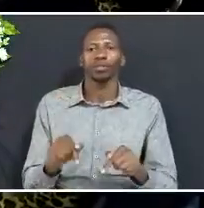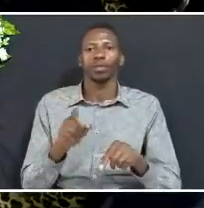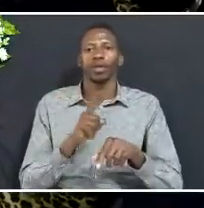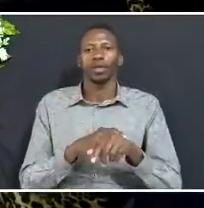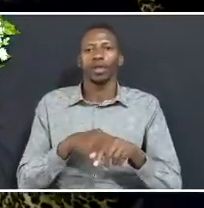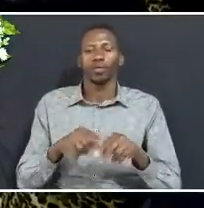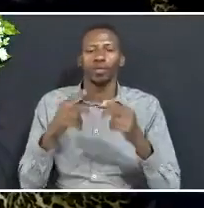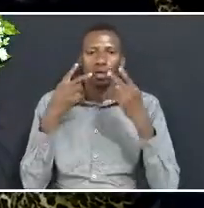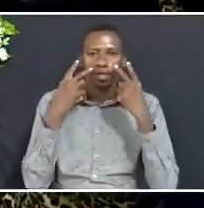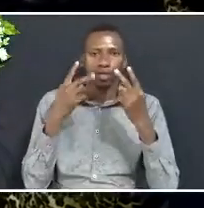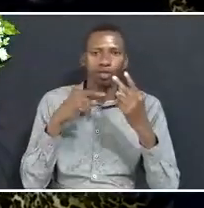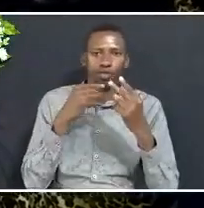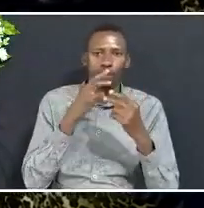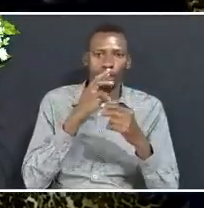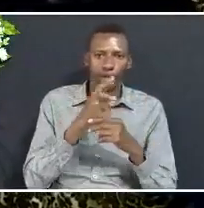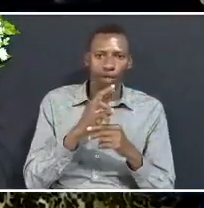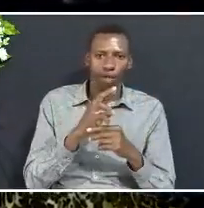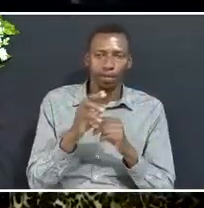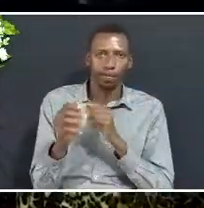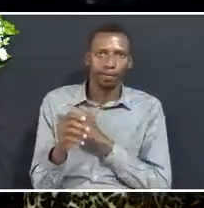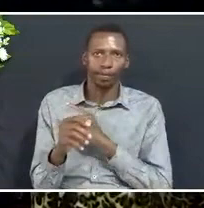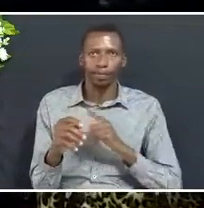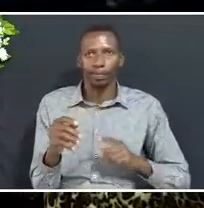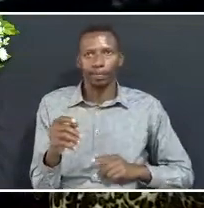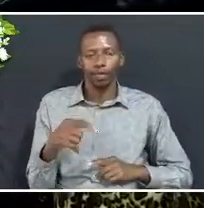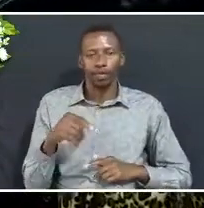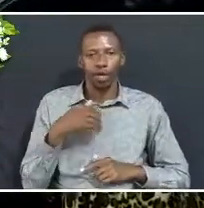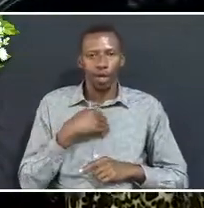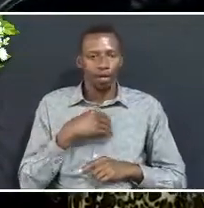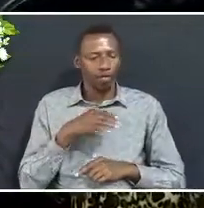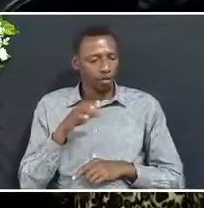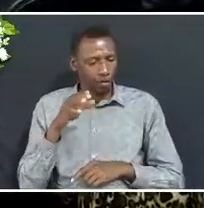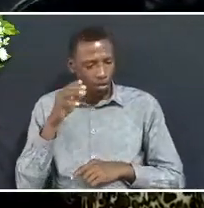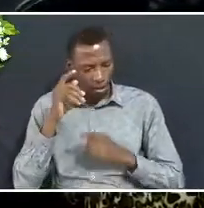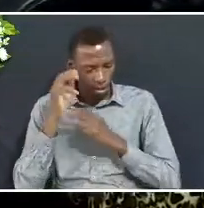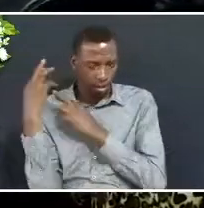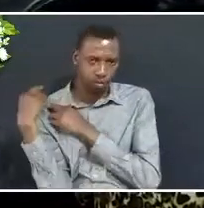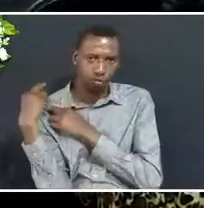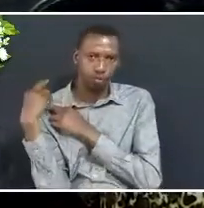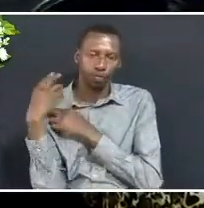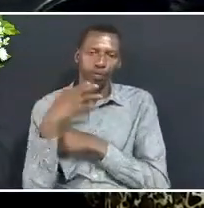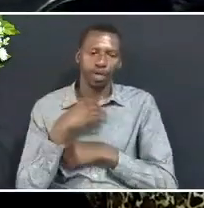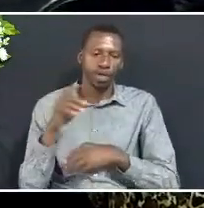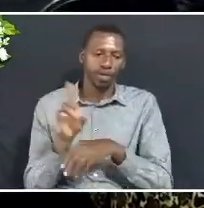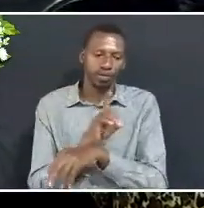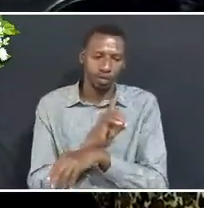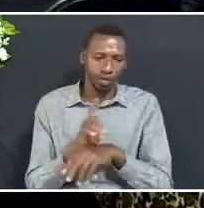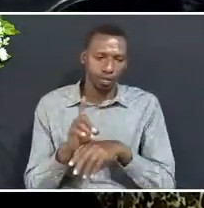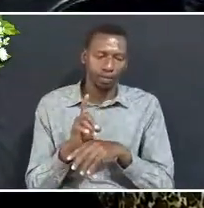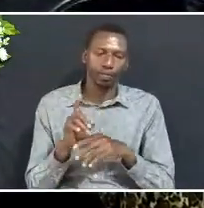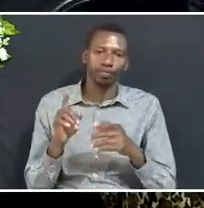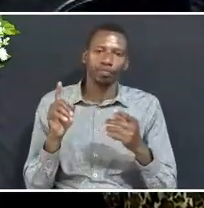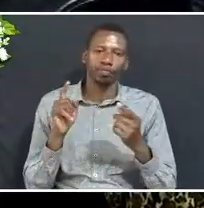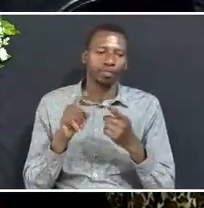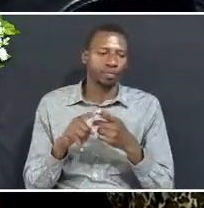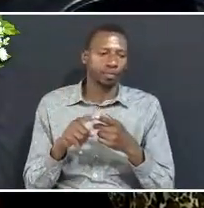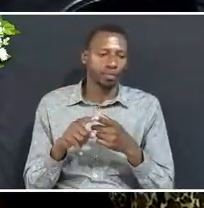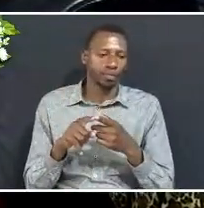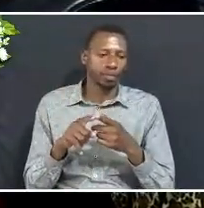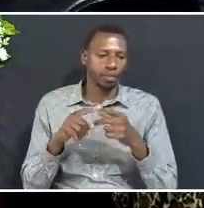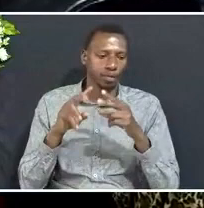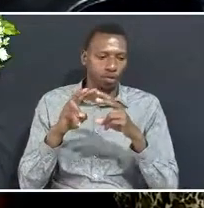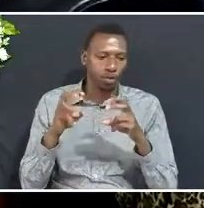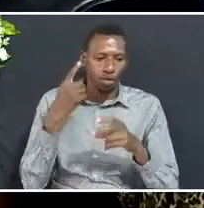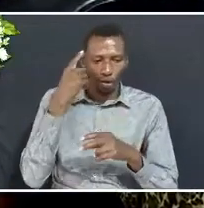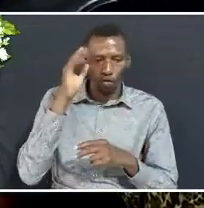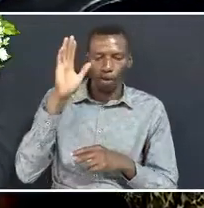realize and know who we are, the Lord, we have an obligation, a responsibility, and a duty to seek